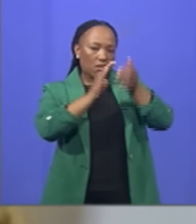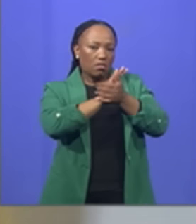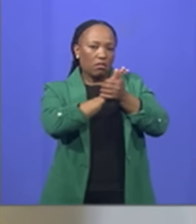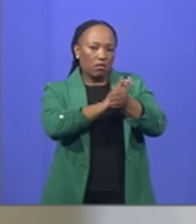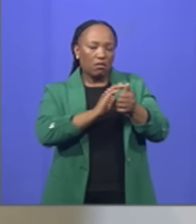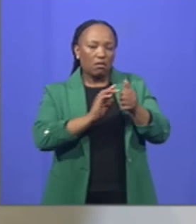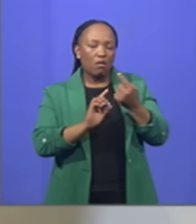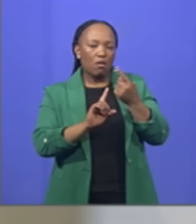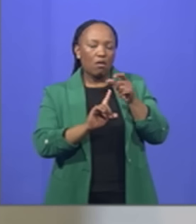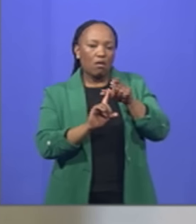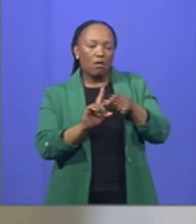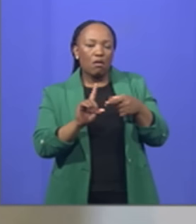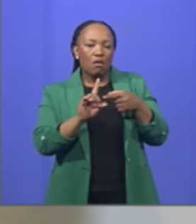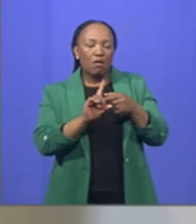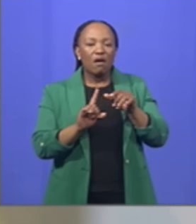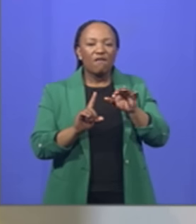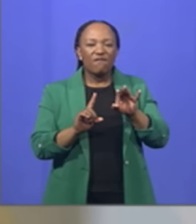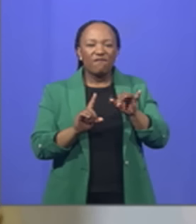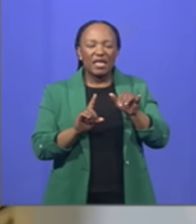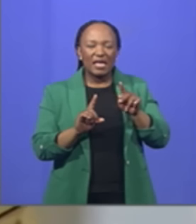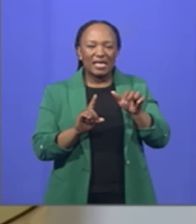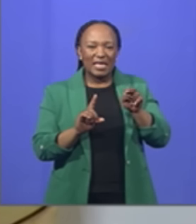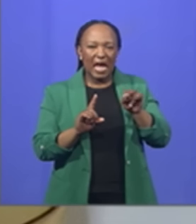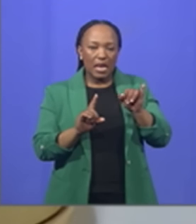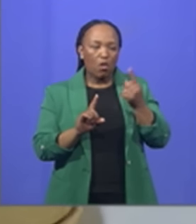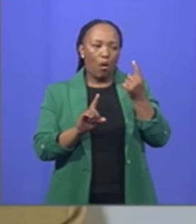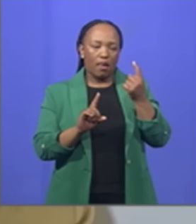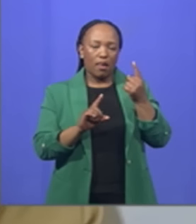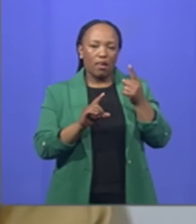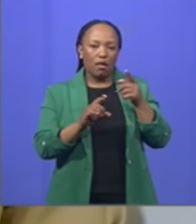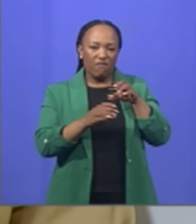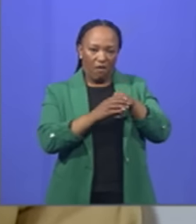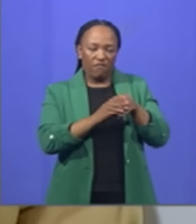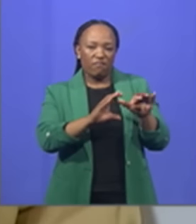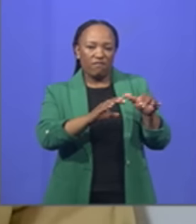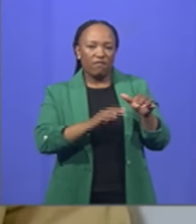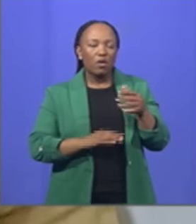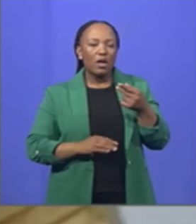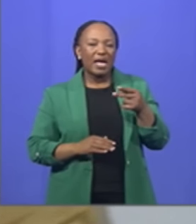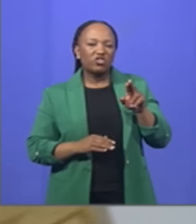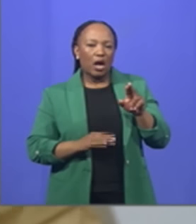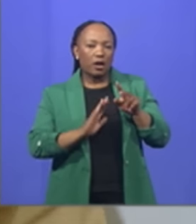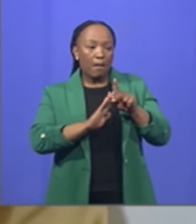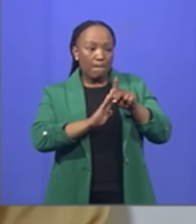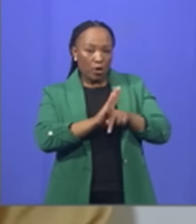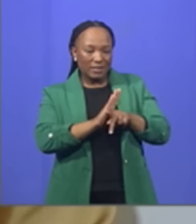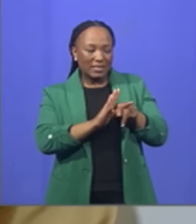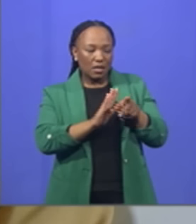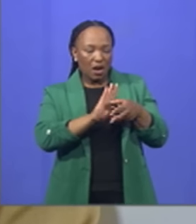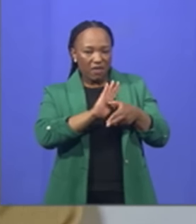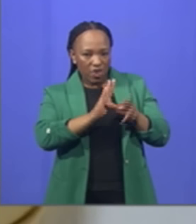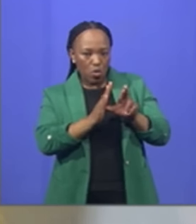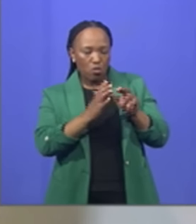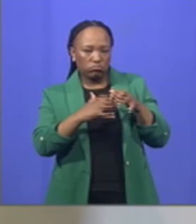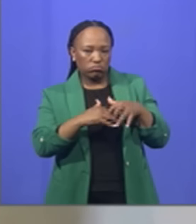knows what I'm talking about, to review HR policies which has been established from